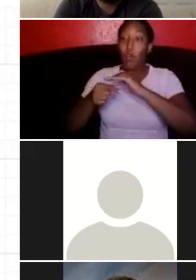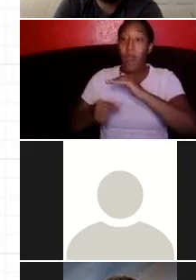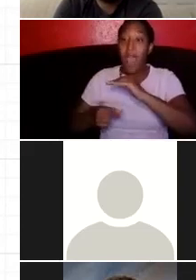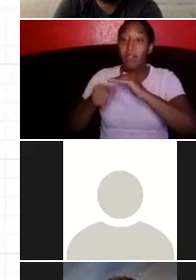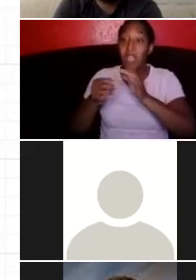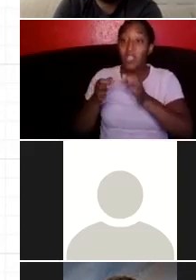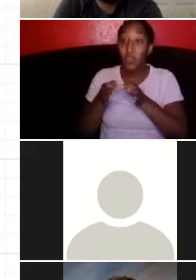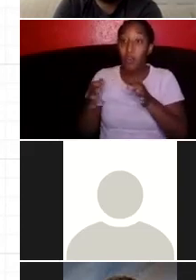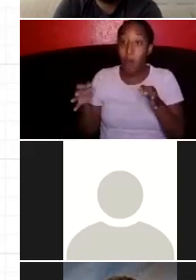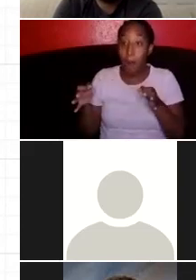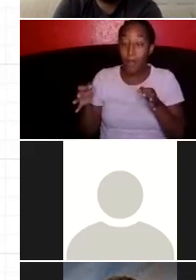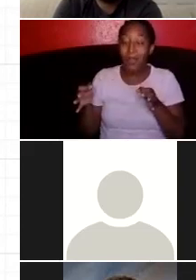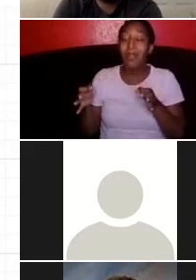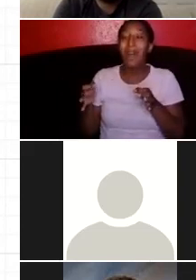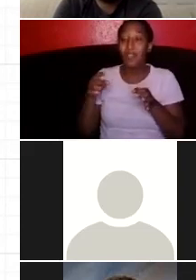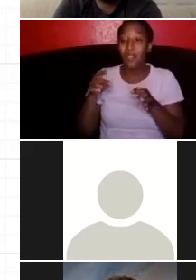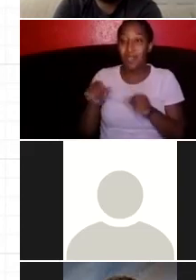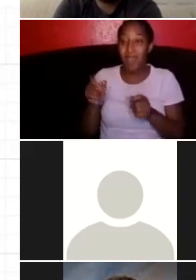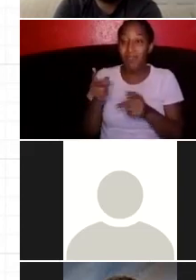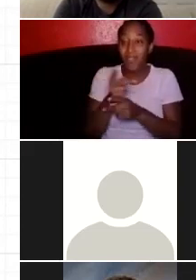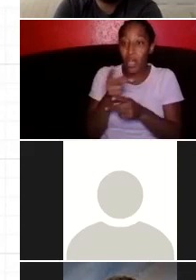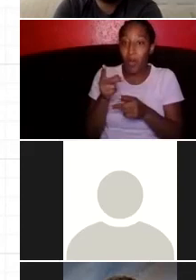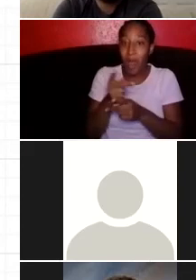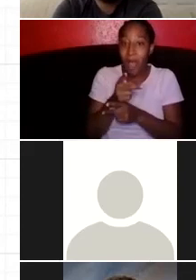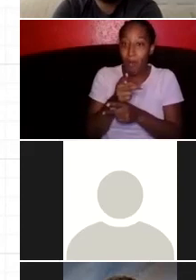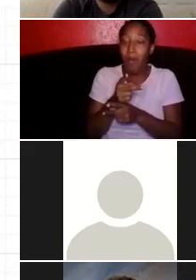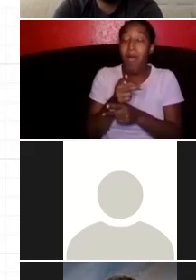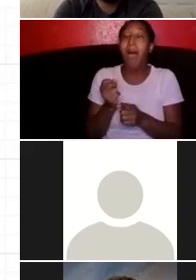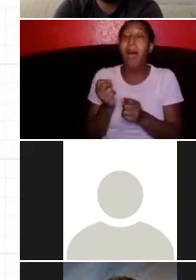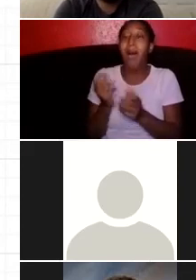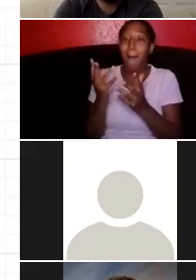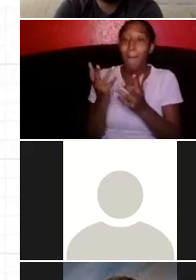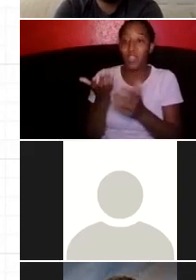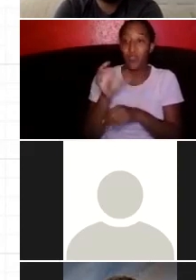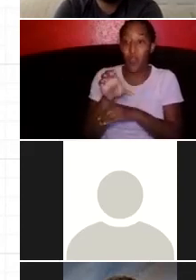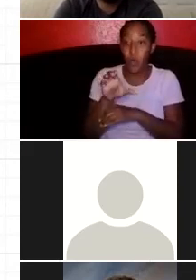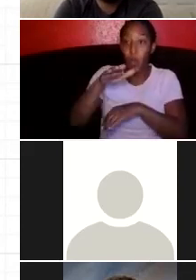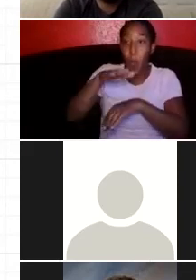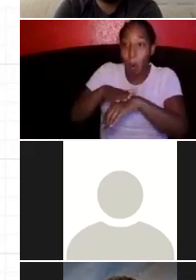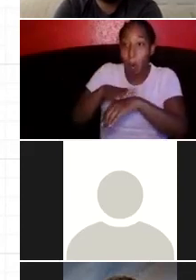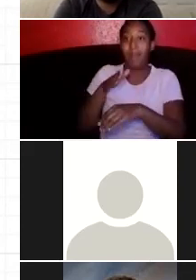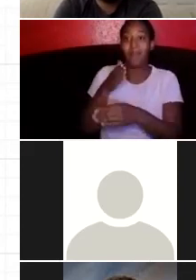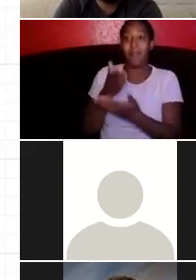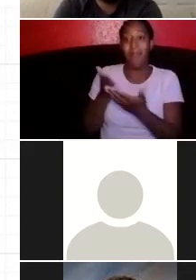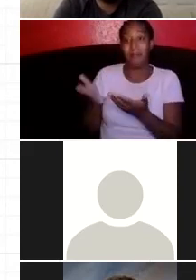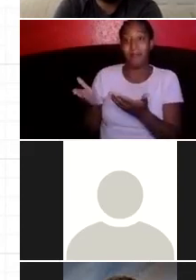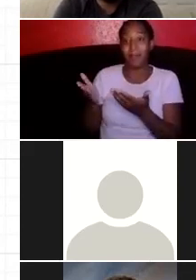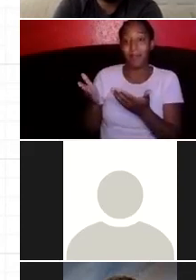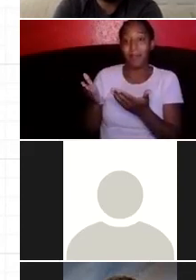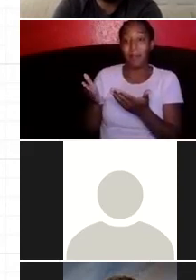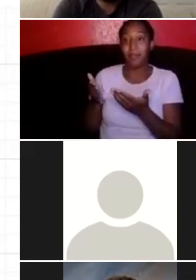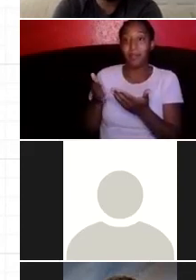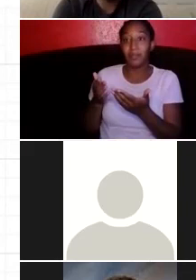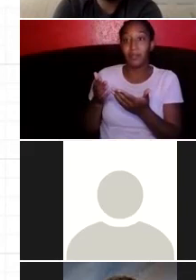So that's the beauty of being able to use the universal law of gravitation. All right? Because it allows